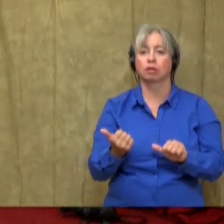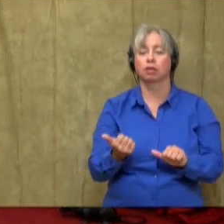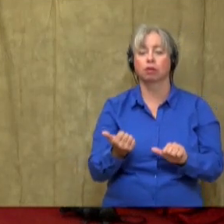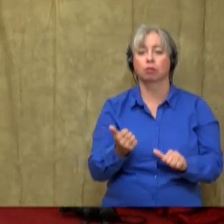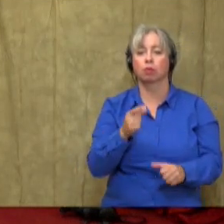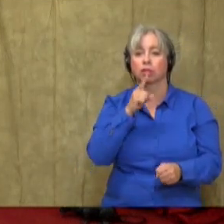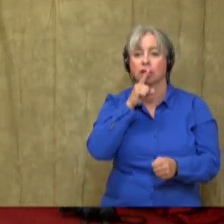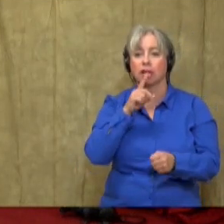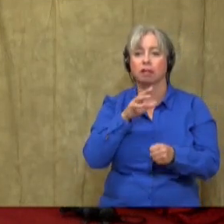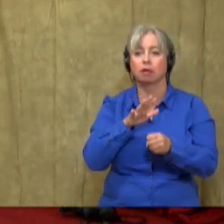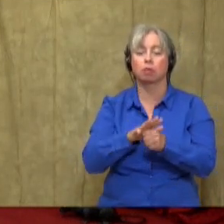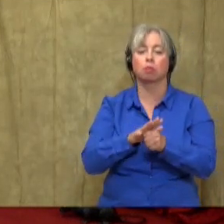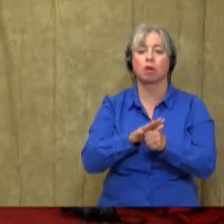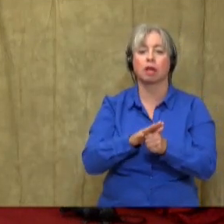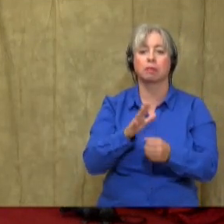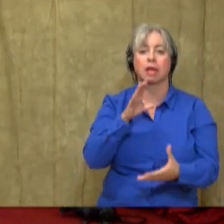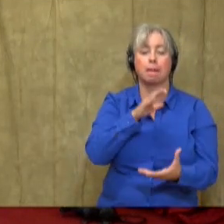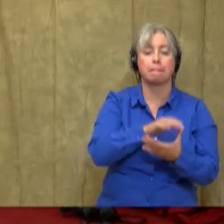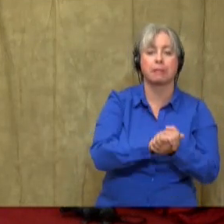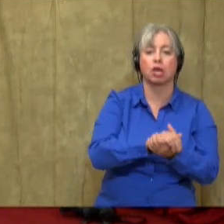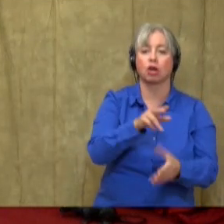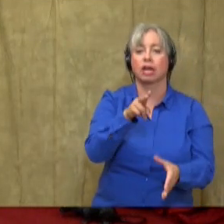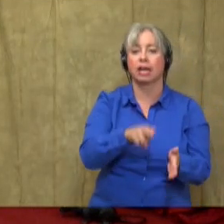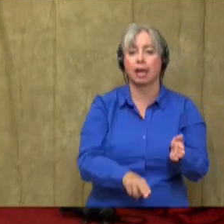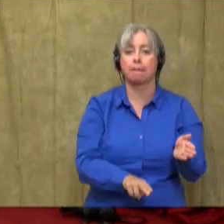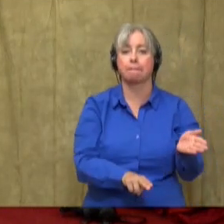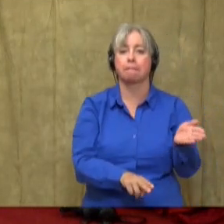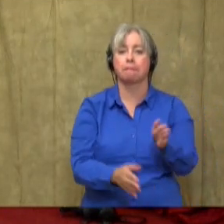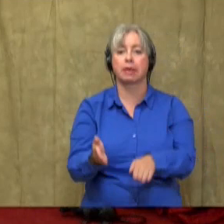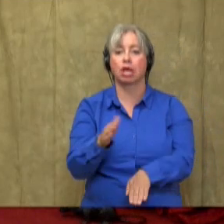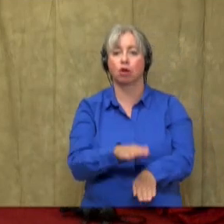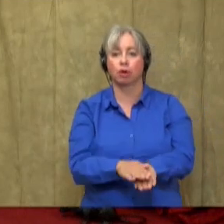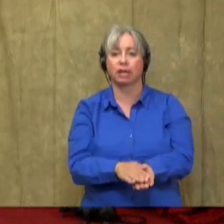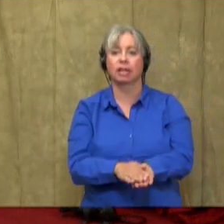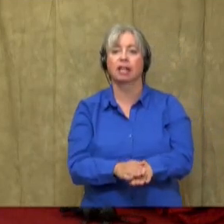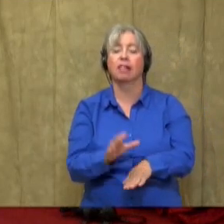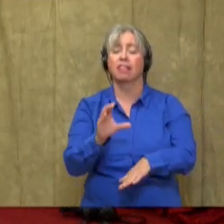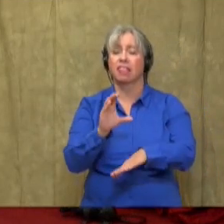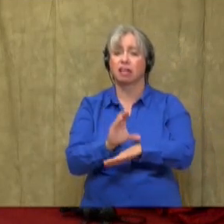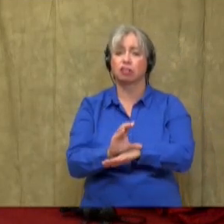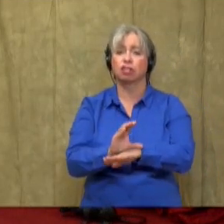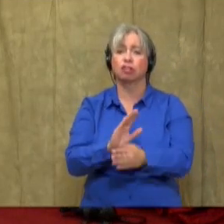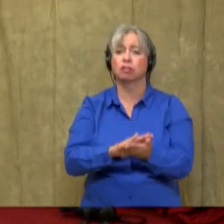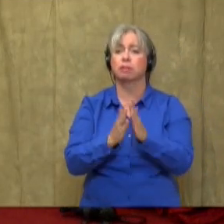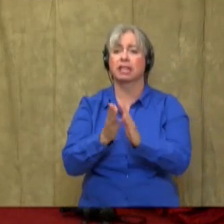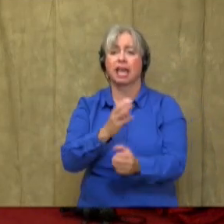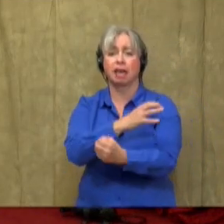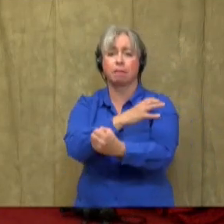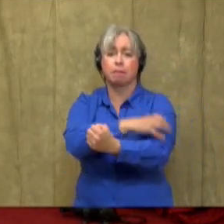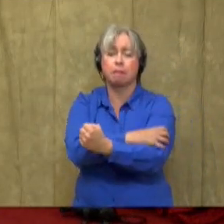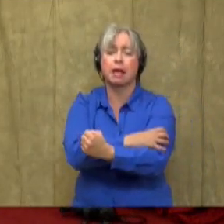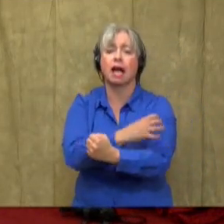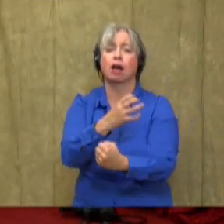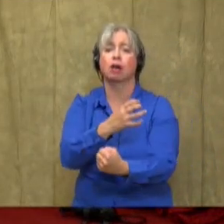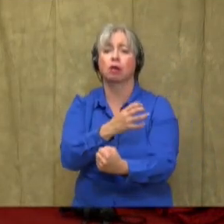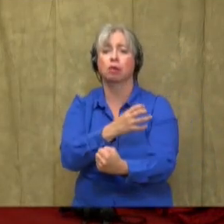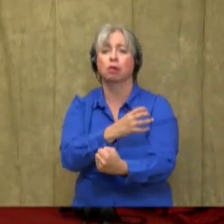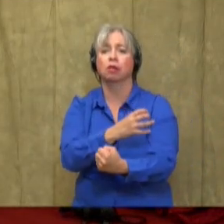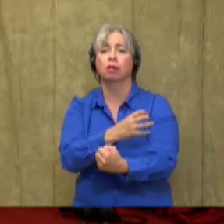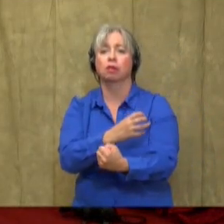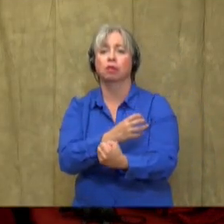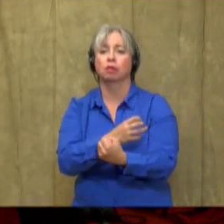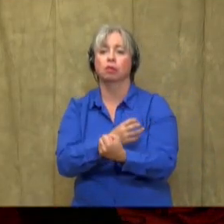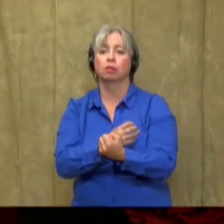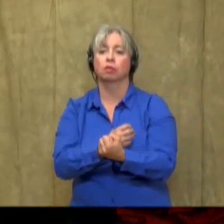at your church, so it was extremely important. The church was also very powerful. It was one of the most unifying elements of